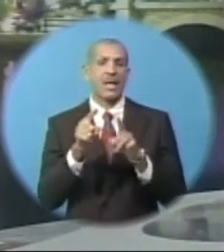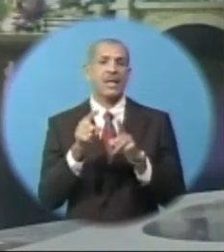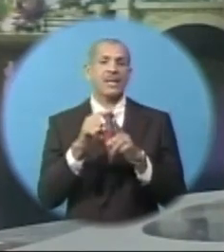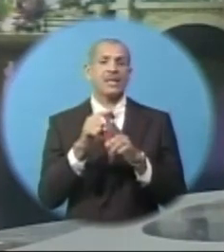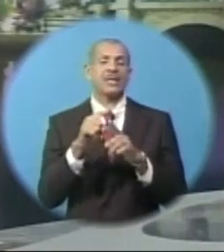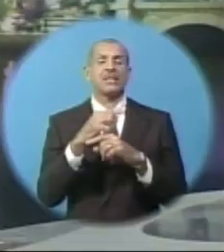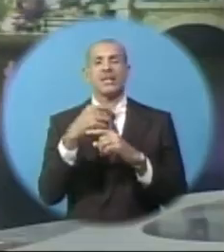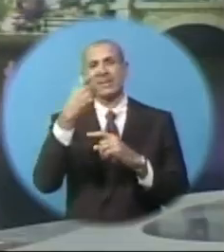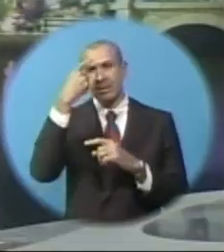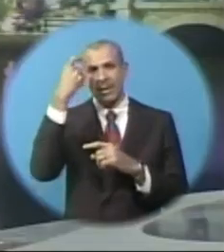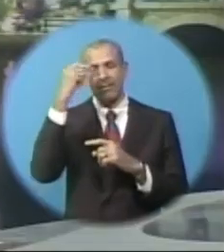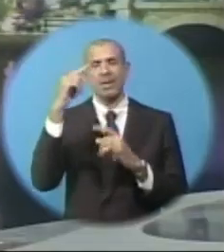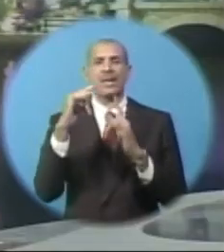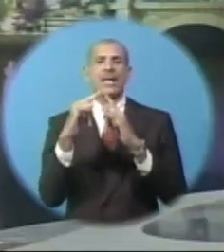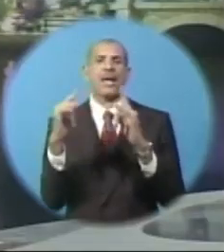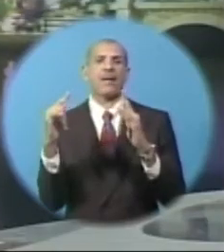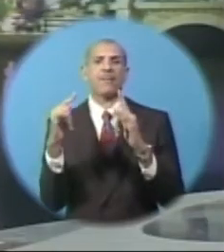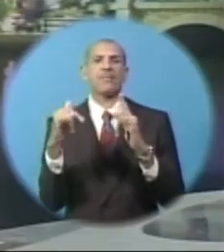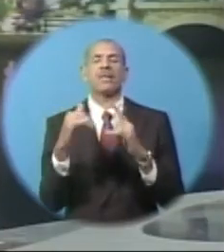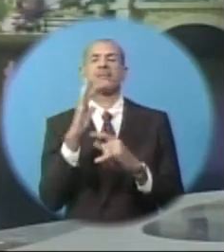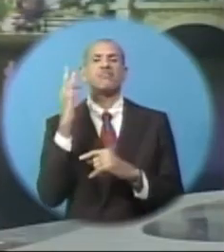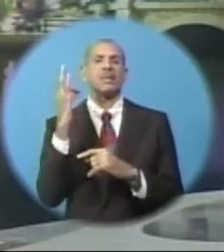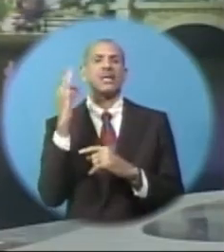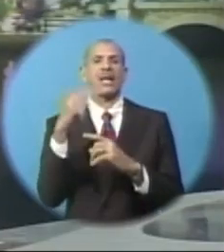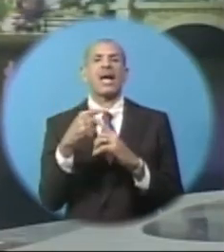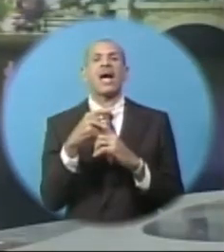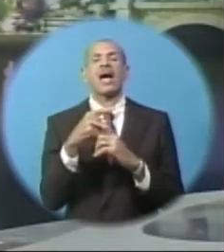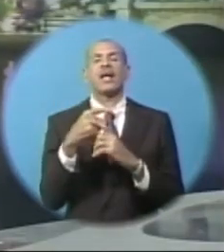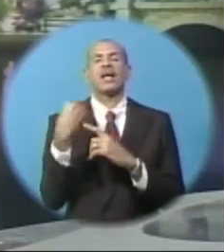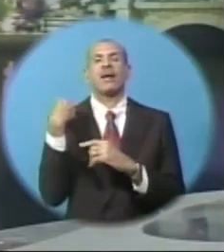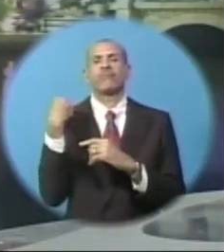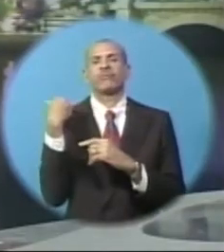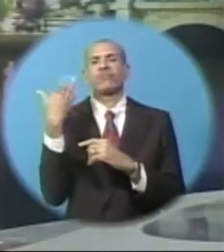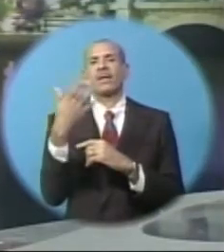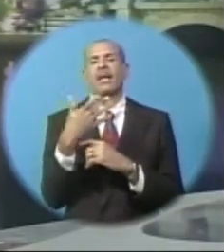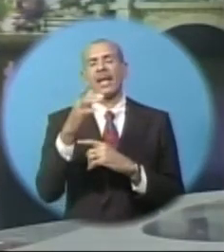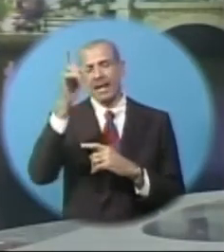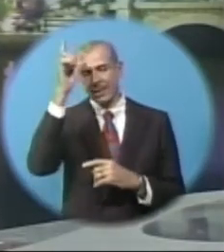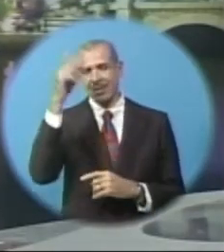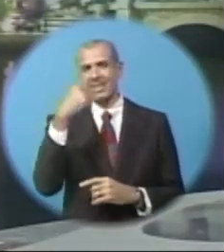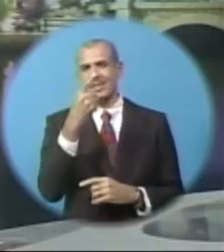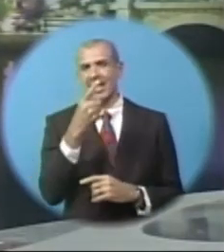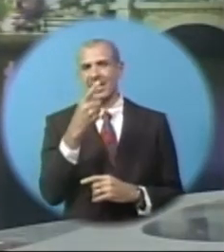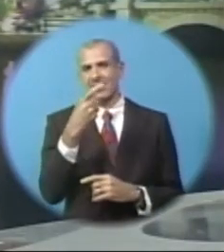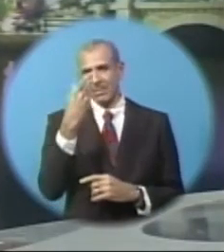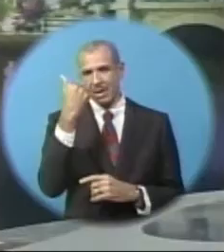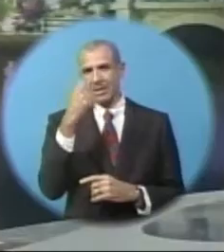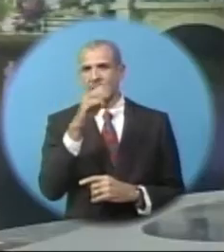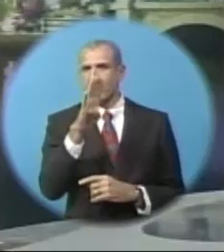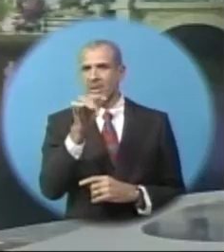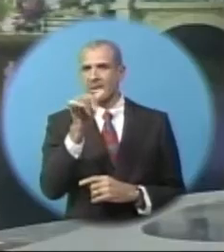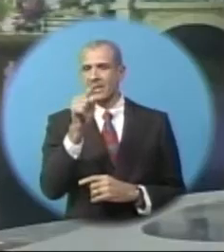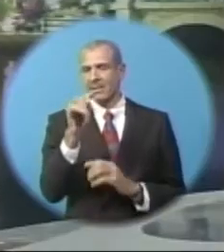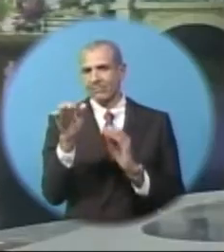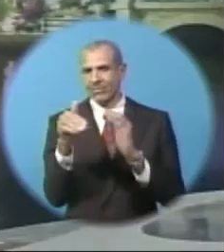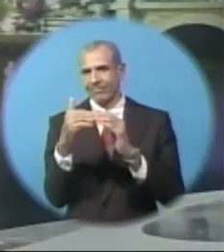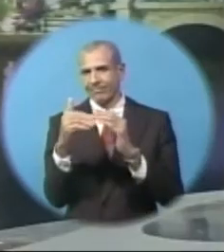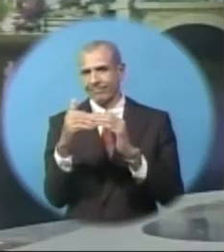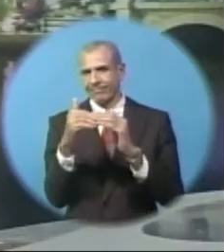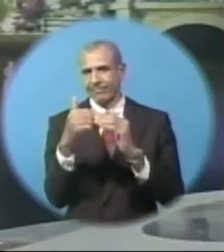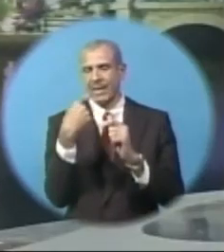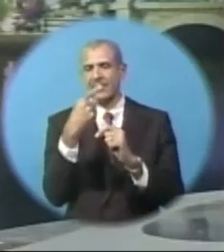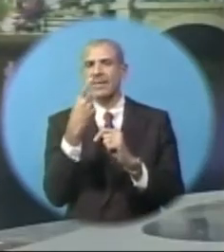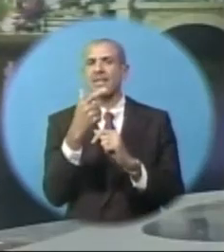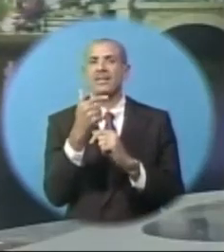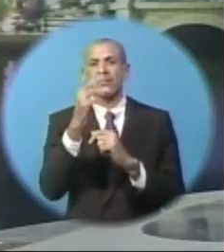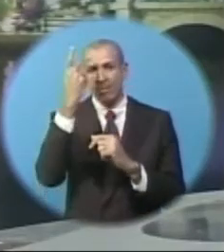National Summer Youth Camps. Speaking at the ministry's headquarters, Mr. Lashley says this is due to budgetary constraints. However, he